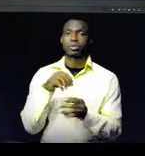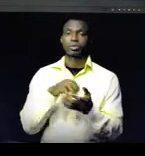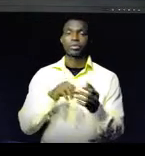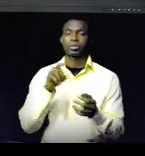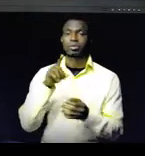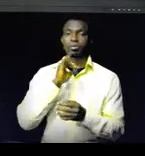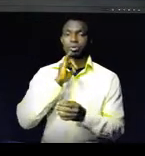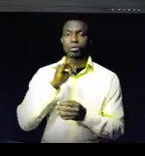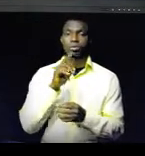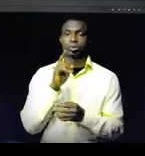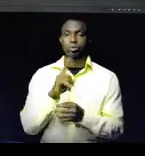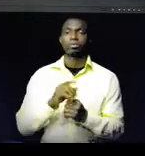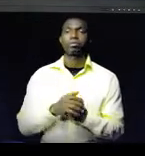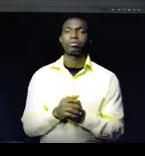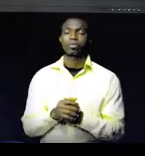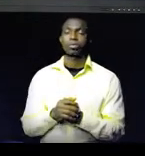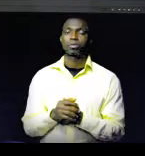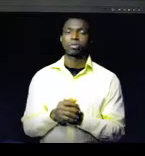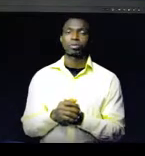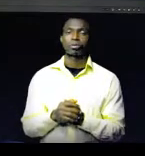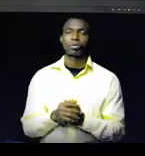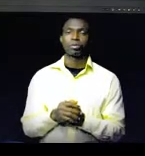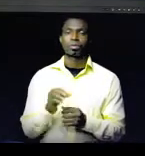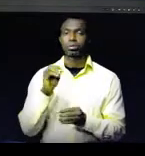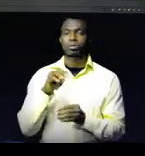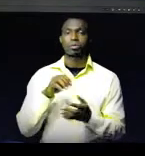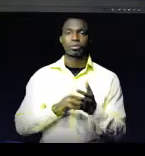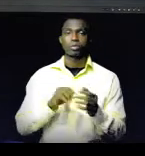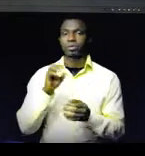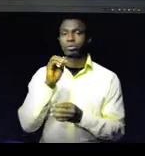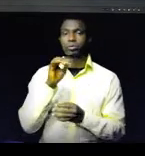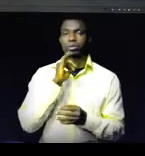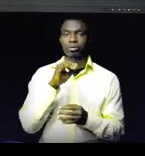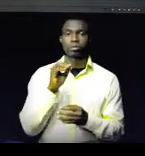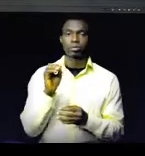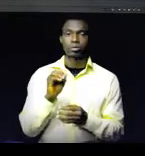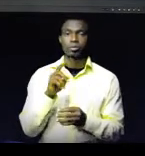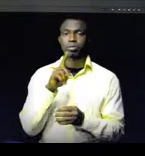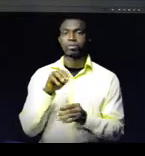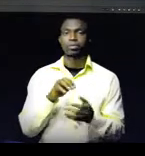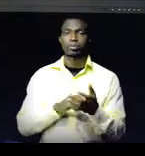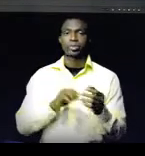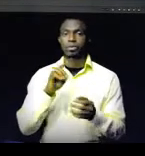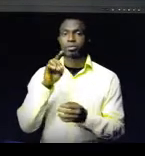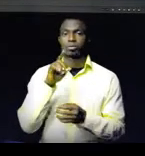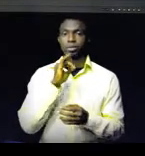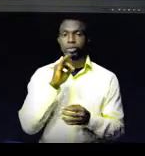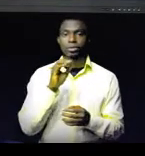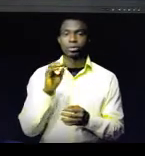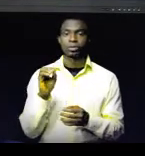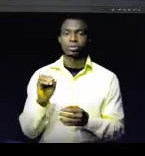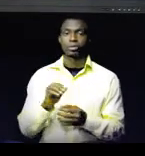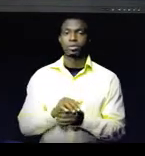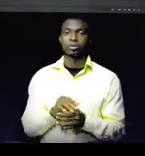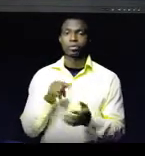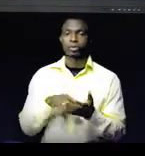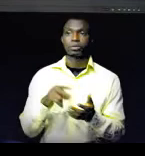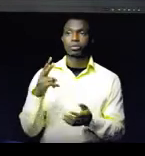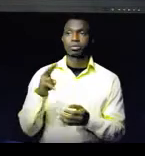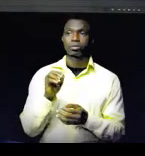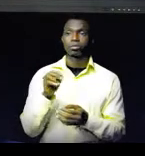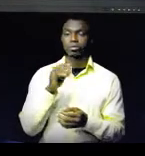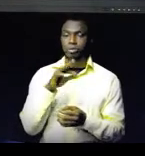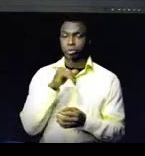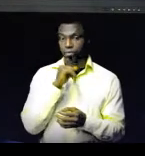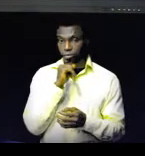2 is 1 base 2. Good. Now 0 minus 0 is 0. 1 minus 1 is 0. And so these two